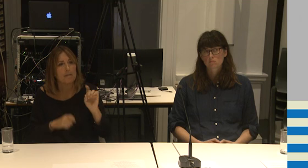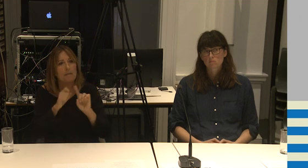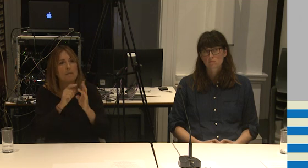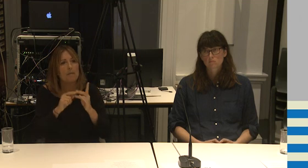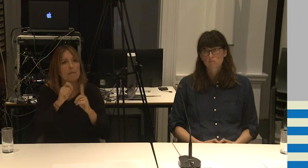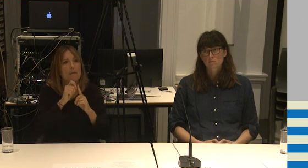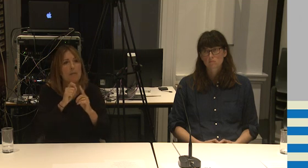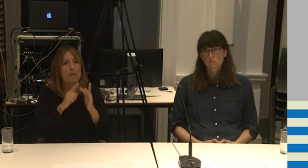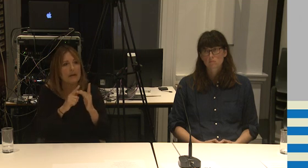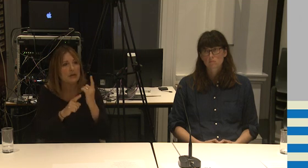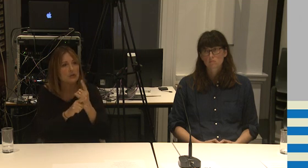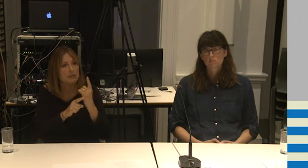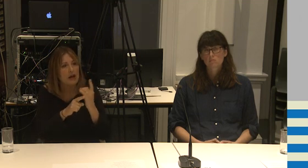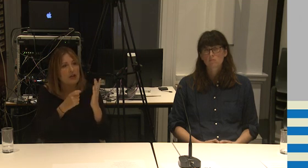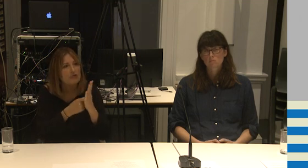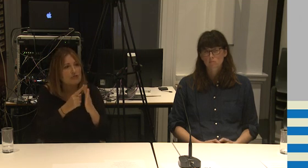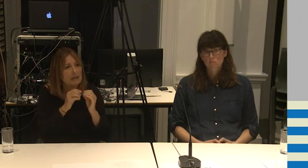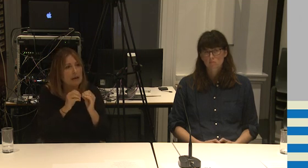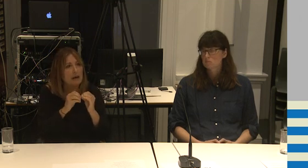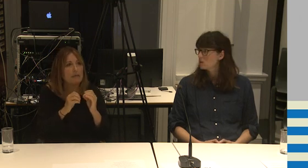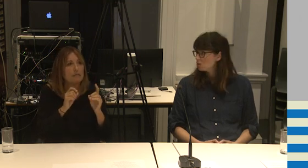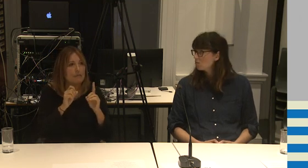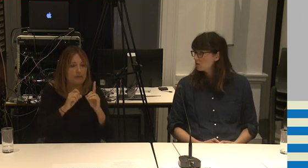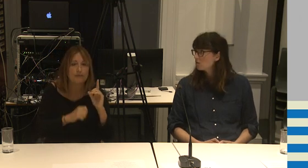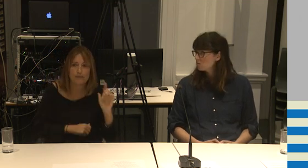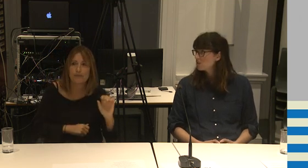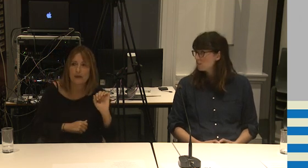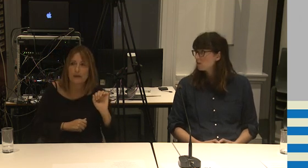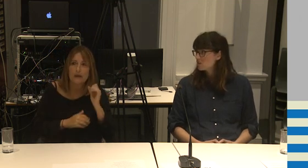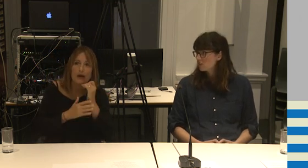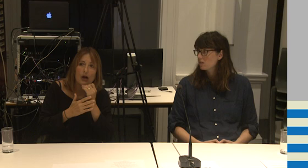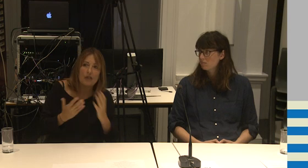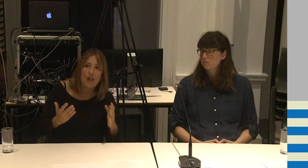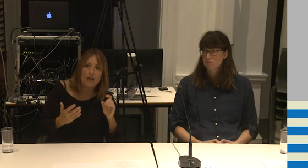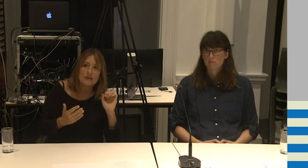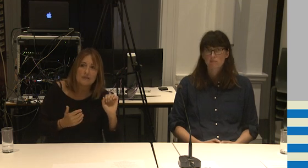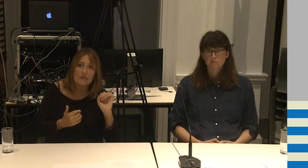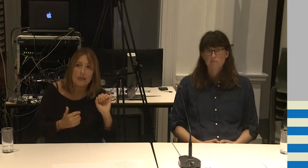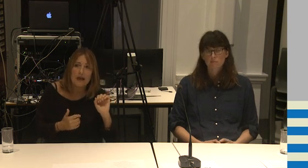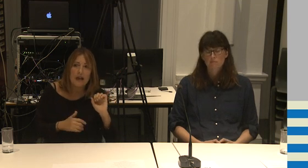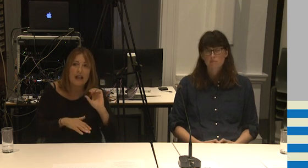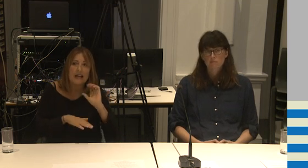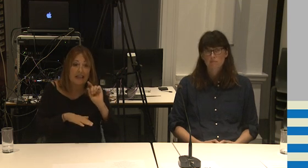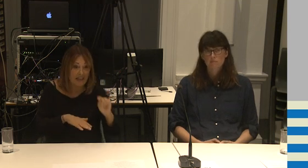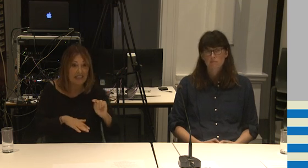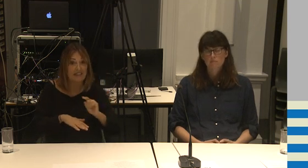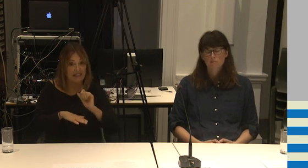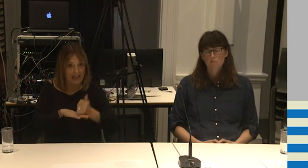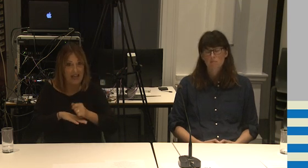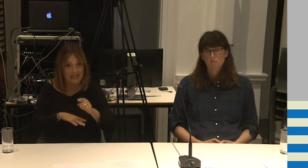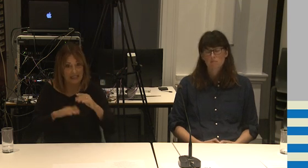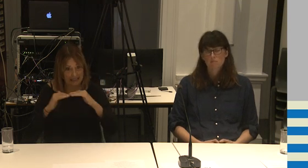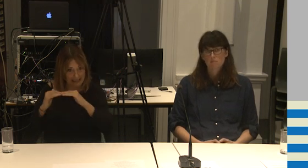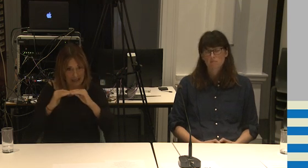about the REBA criteria. Just because I think a lot of institutions, while it is there as a kind of standard of what